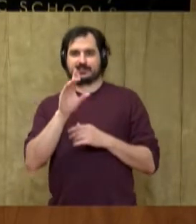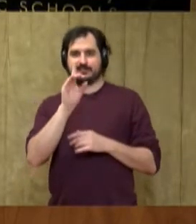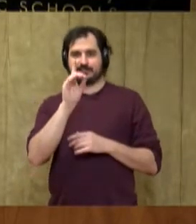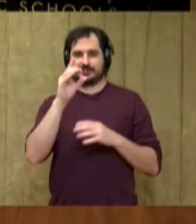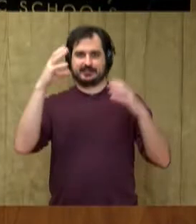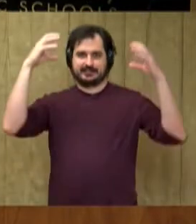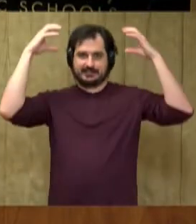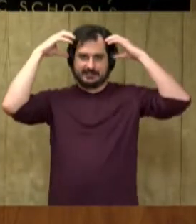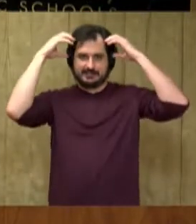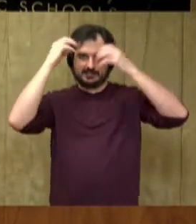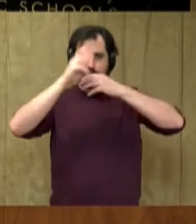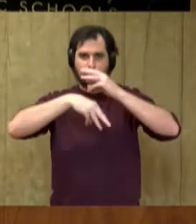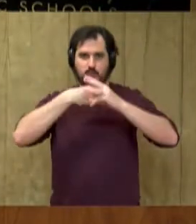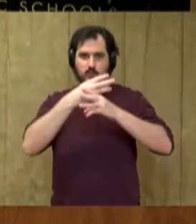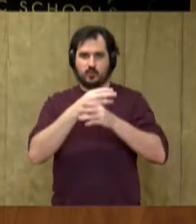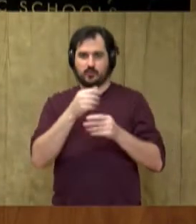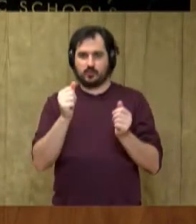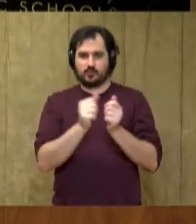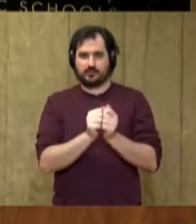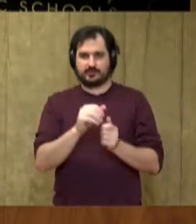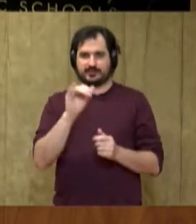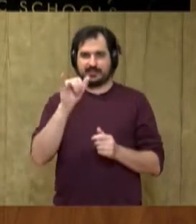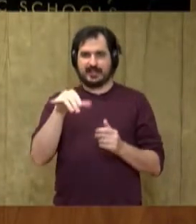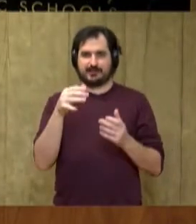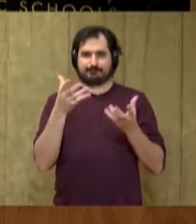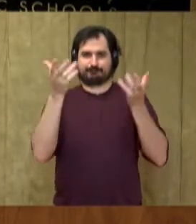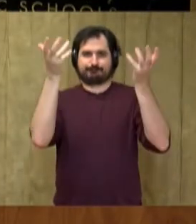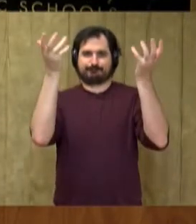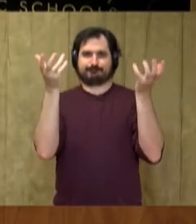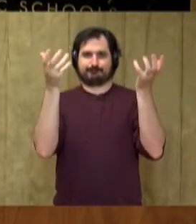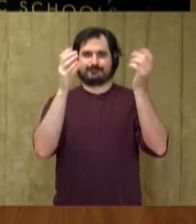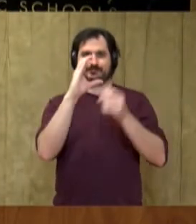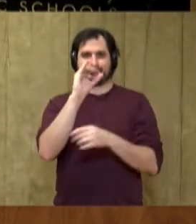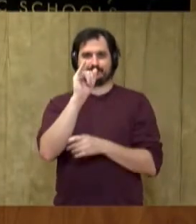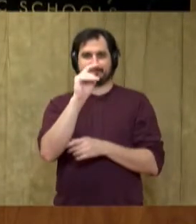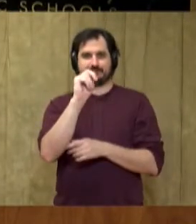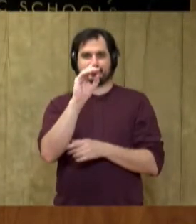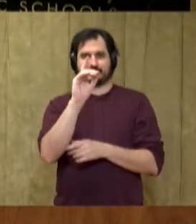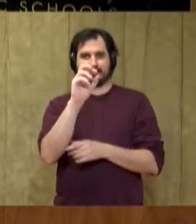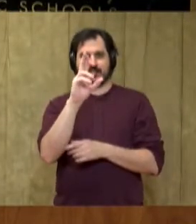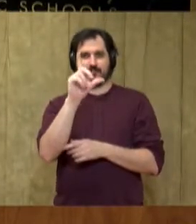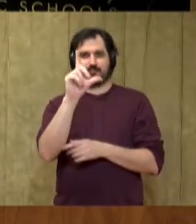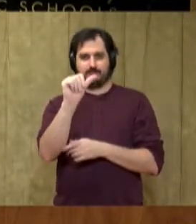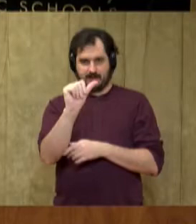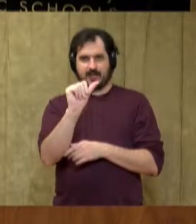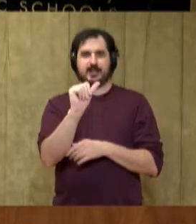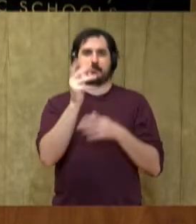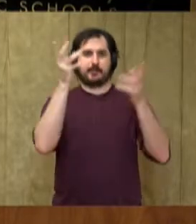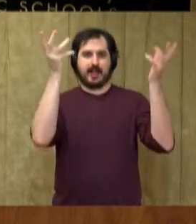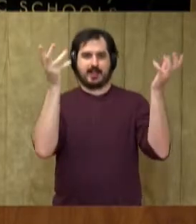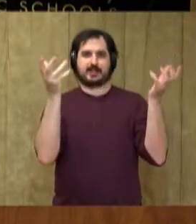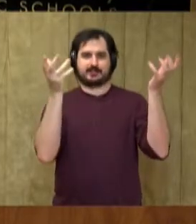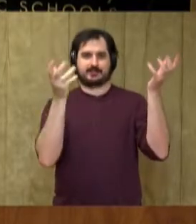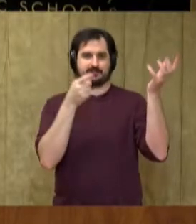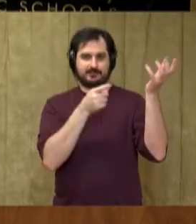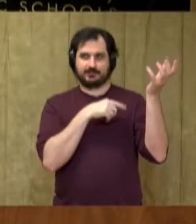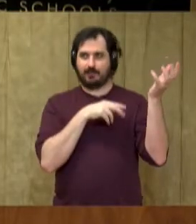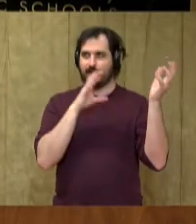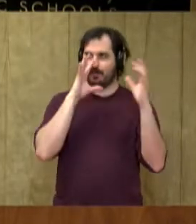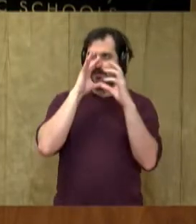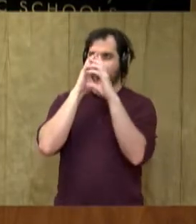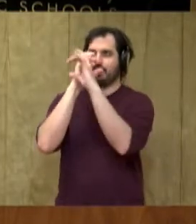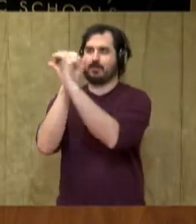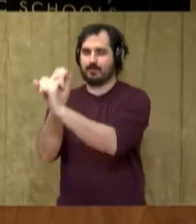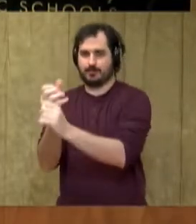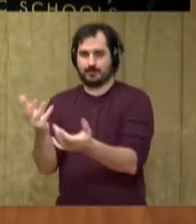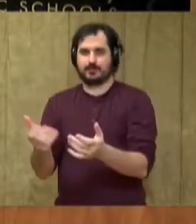like my tractor, how I can plow. I drag that plow behind it, or I drag the hay baler behind it. Okay? Now,